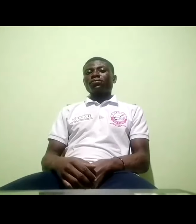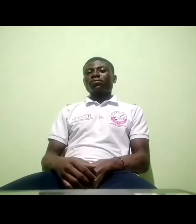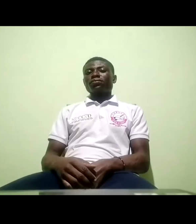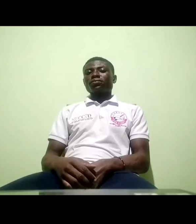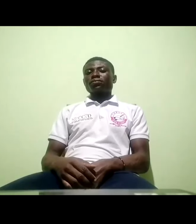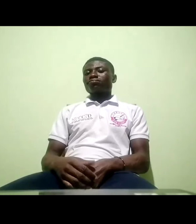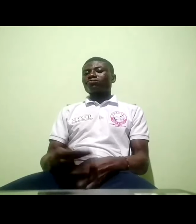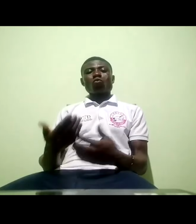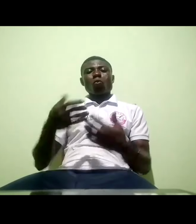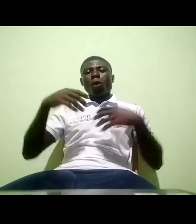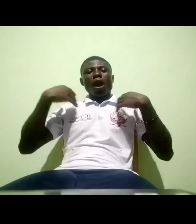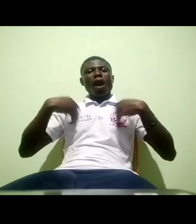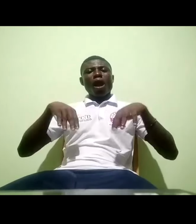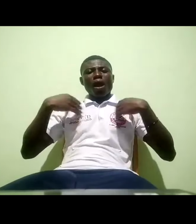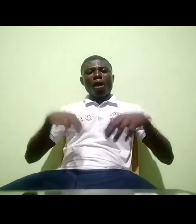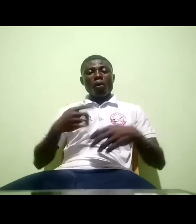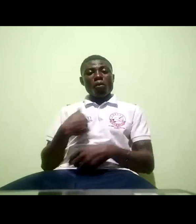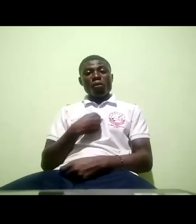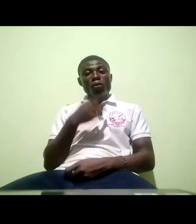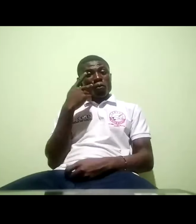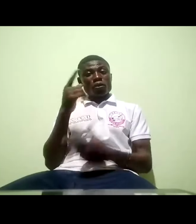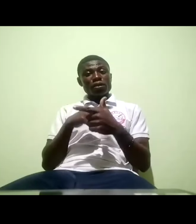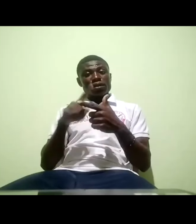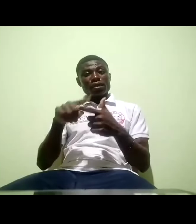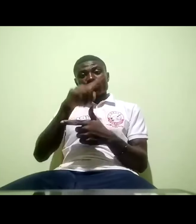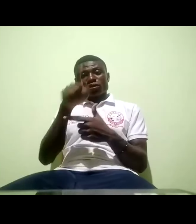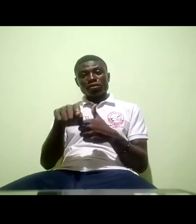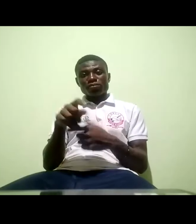Fantastic. Let's see our next question here.